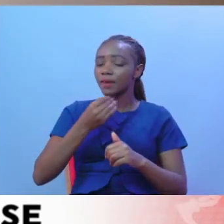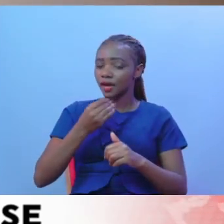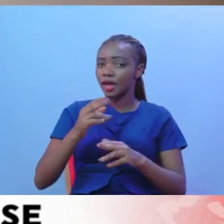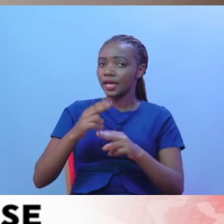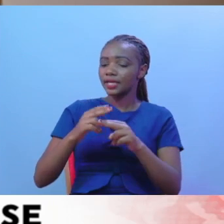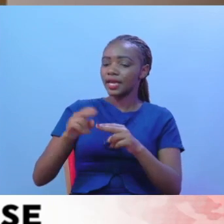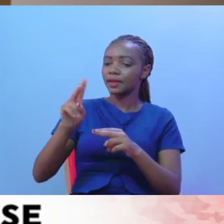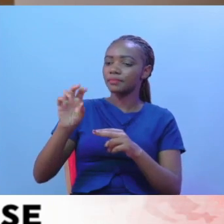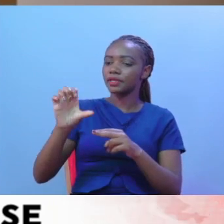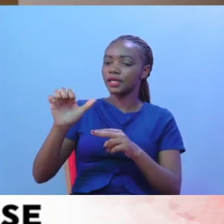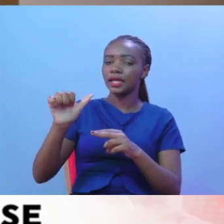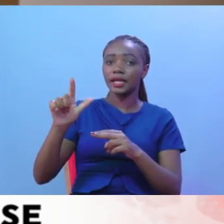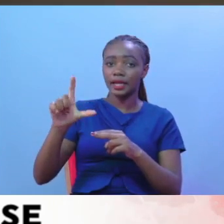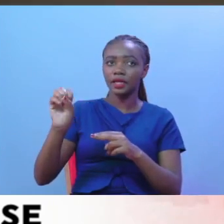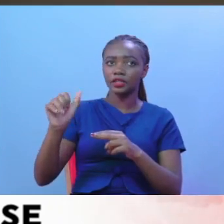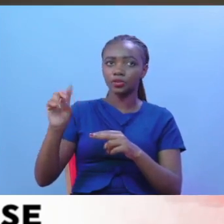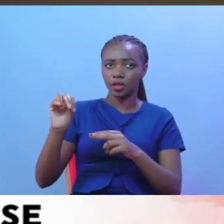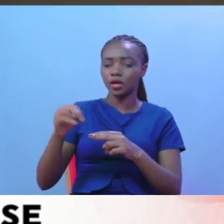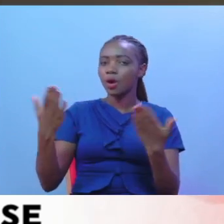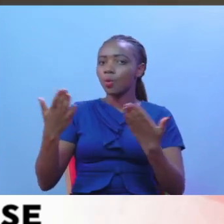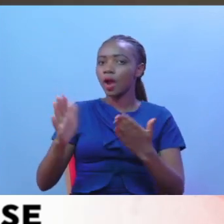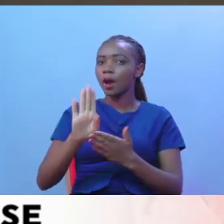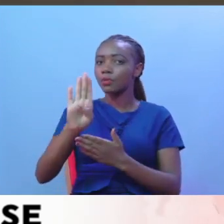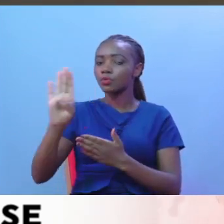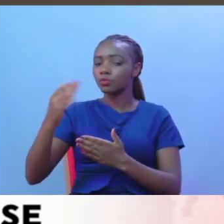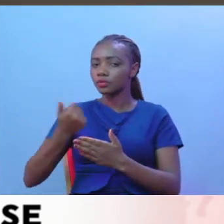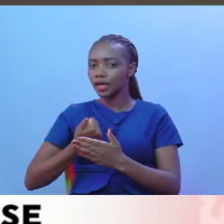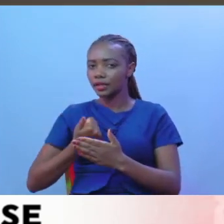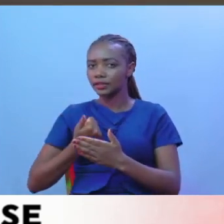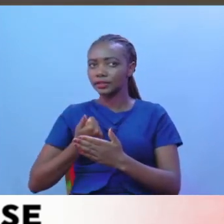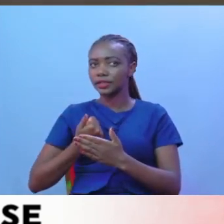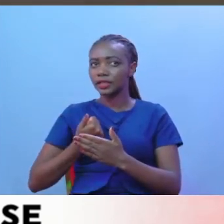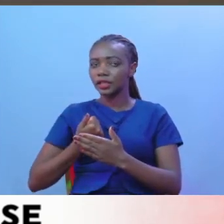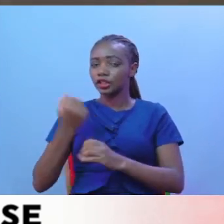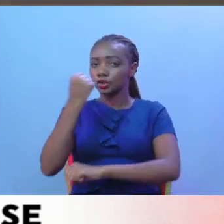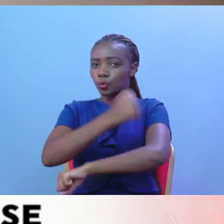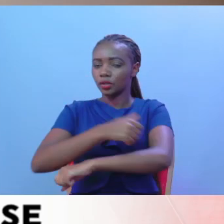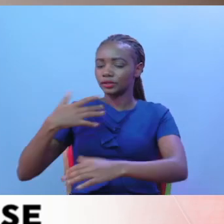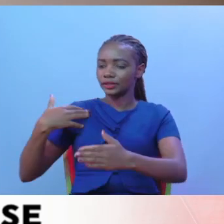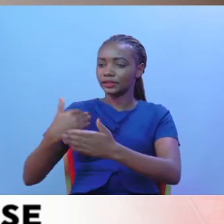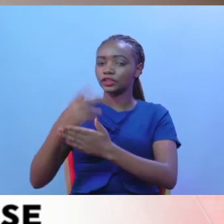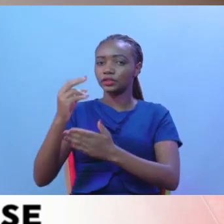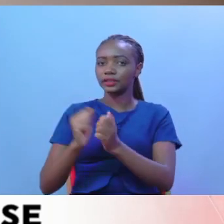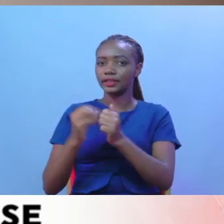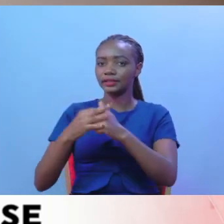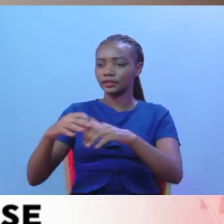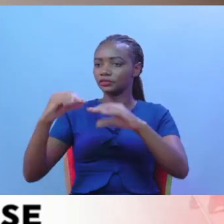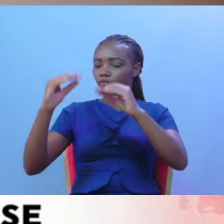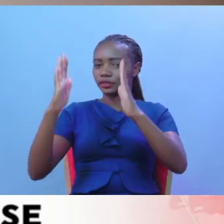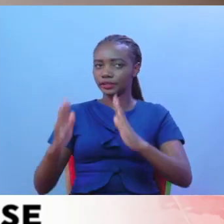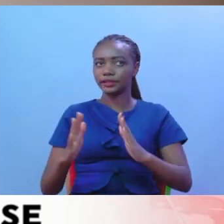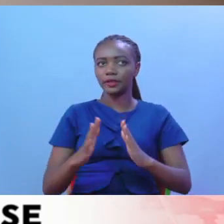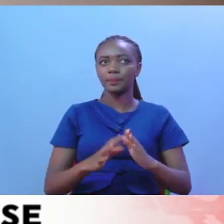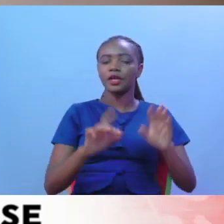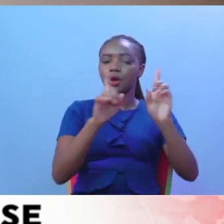and chemistry teacher at Nairobi's Buruburu Girls High School from the year 2018. According to the deceased father,